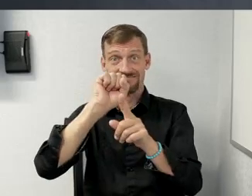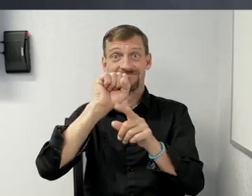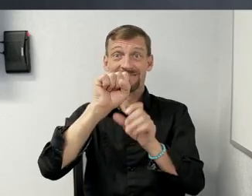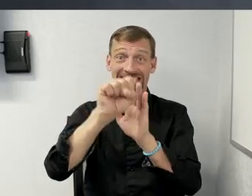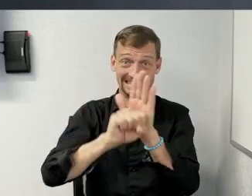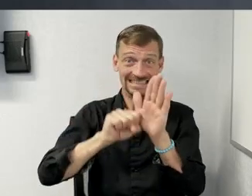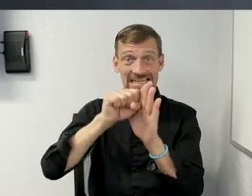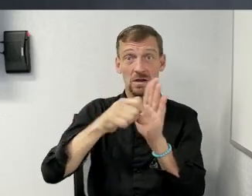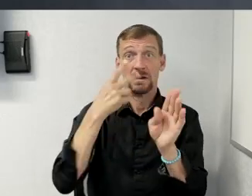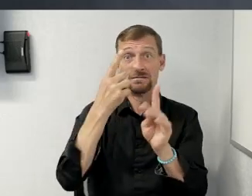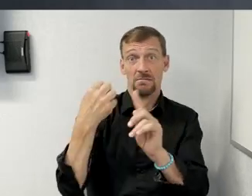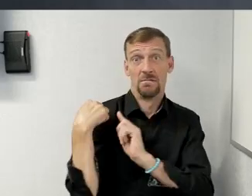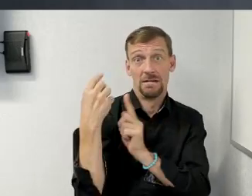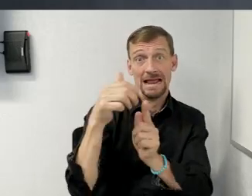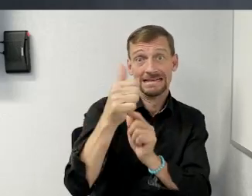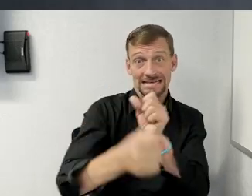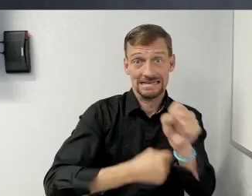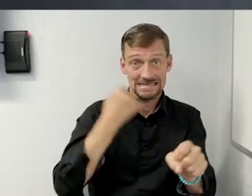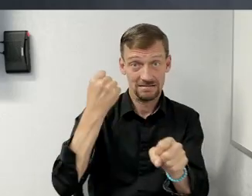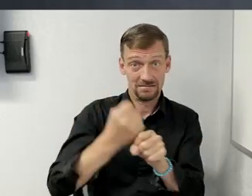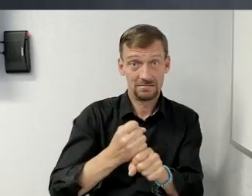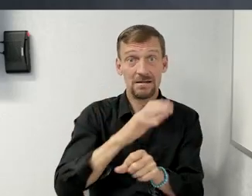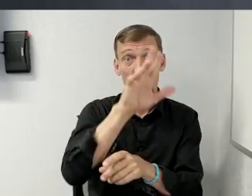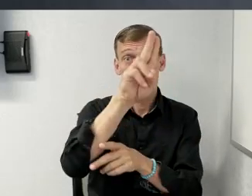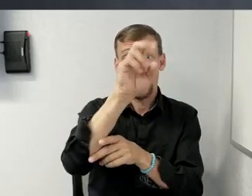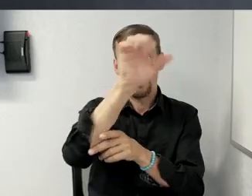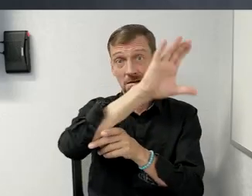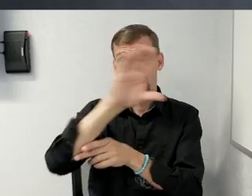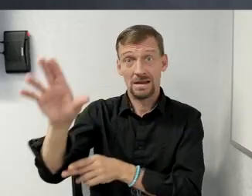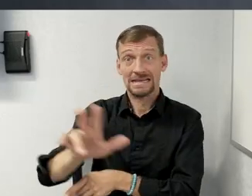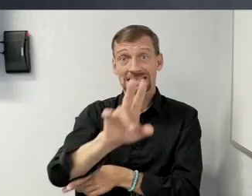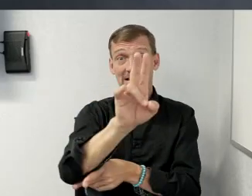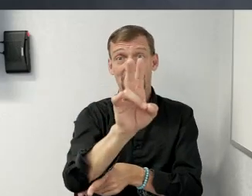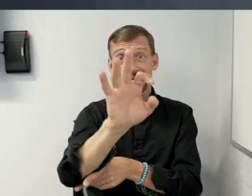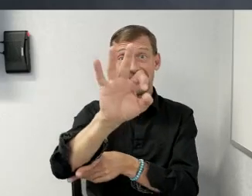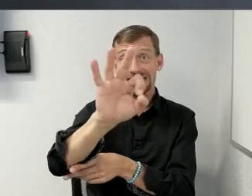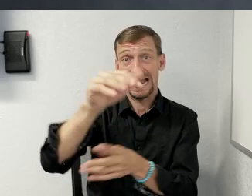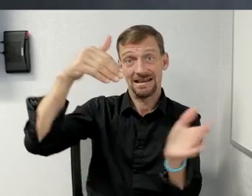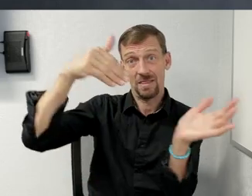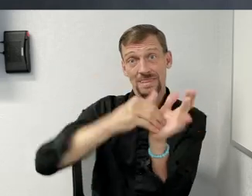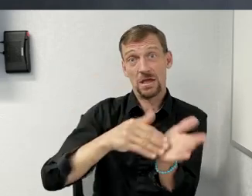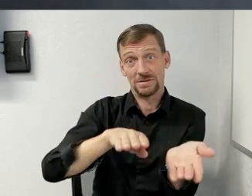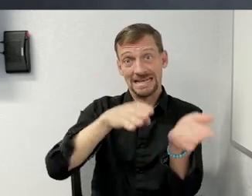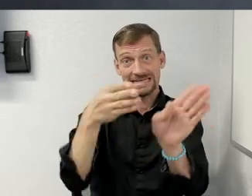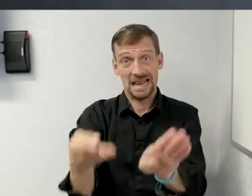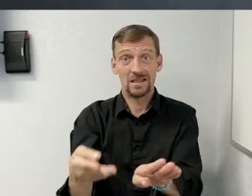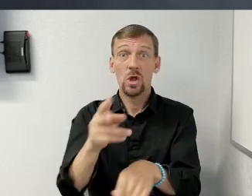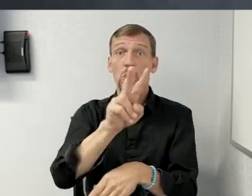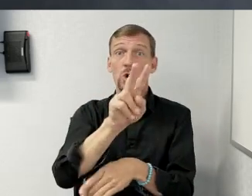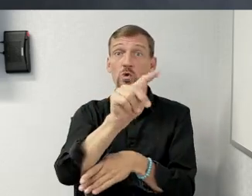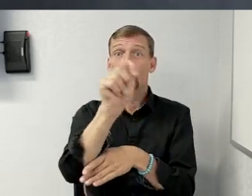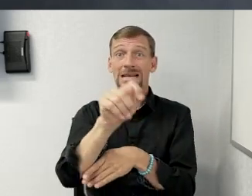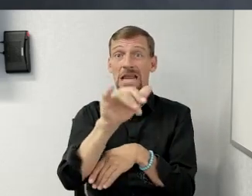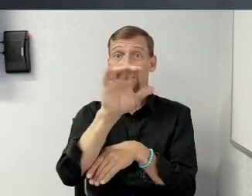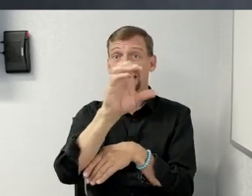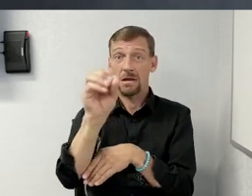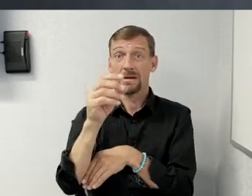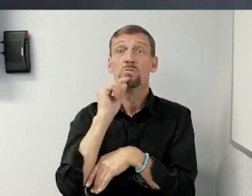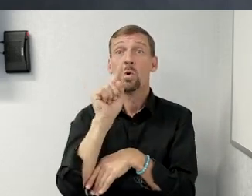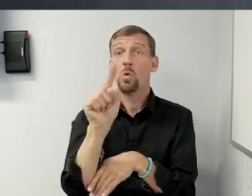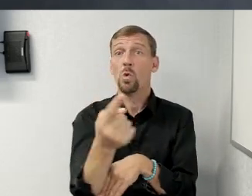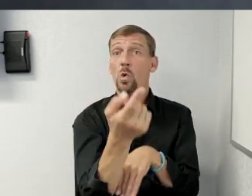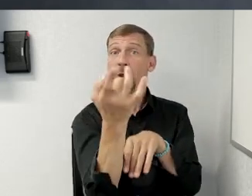years. Across the United States, there were over 79,000 deaths. In Tulare County, there were only